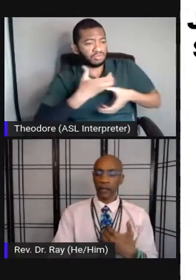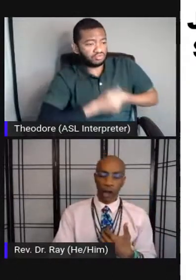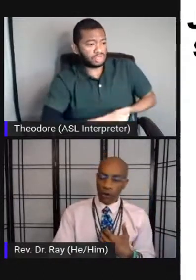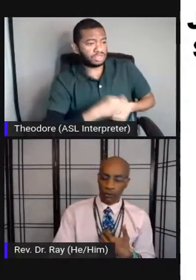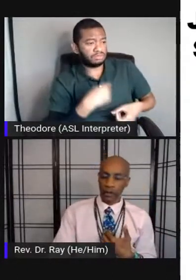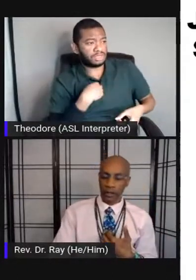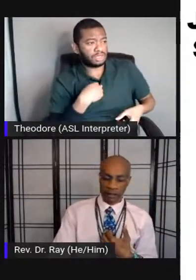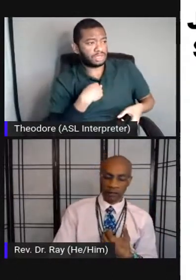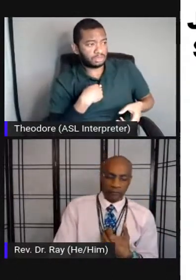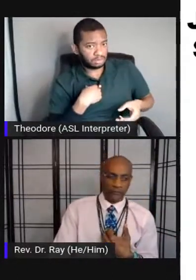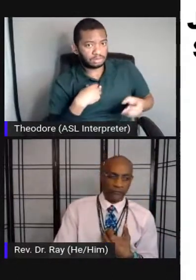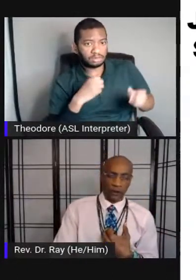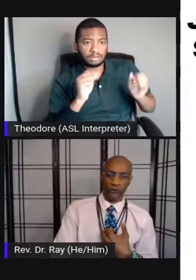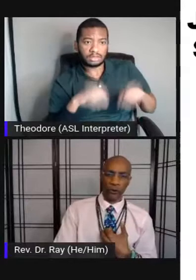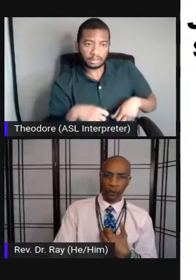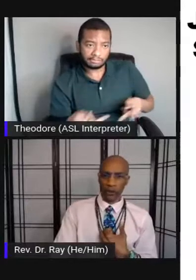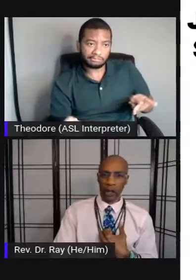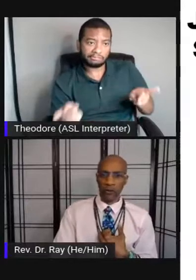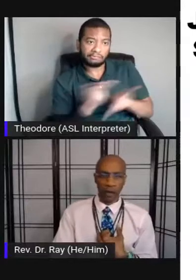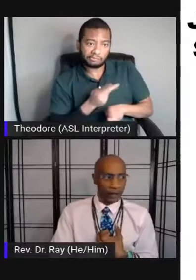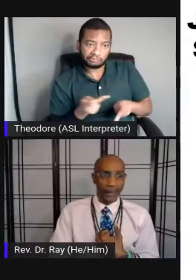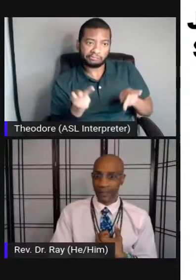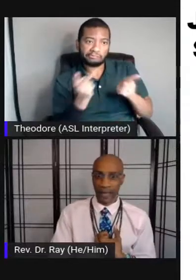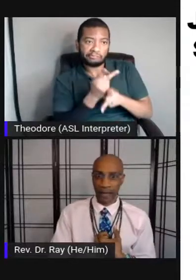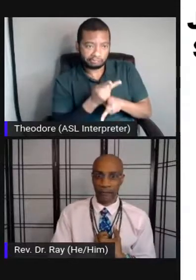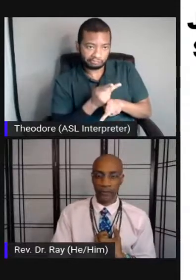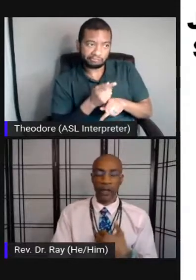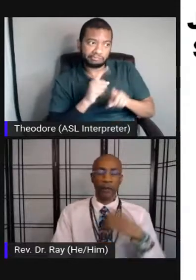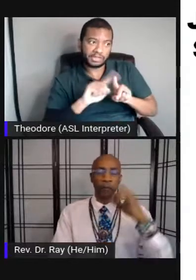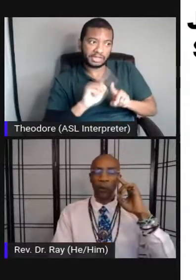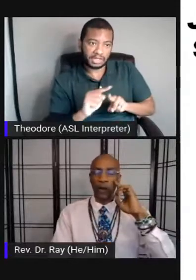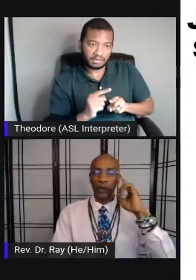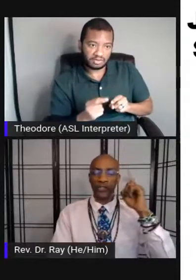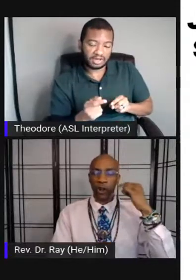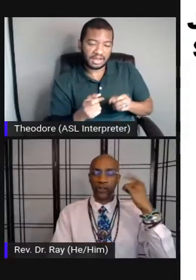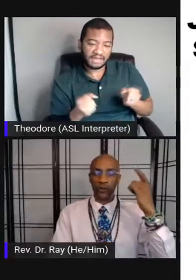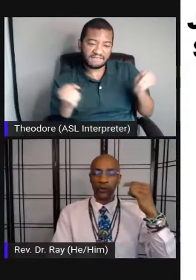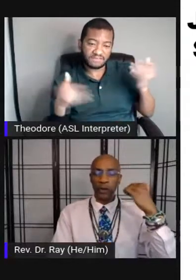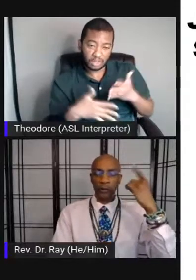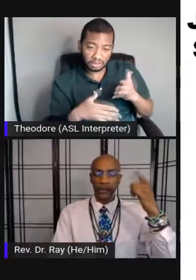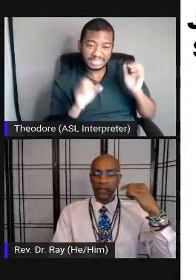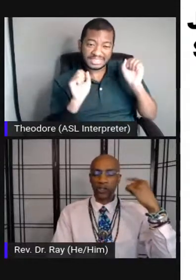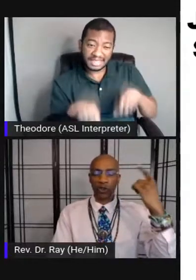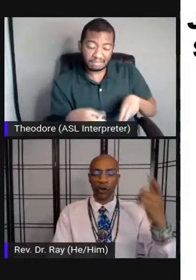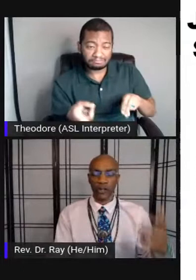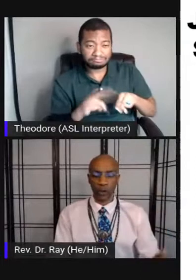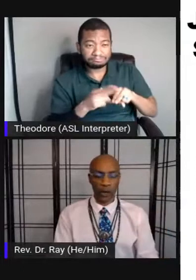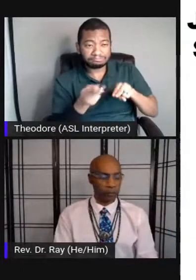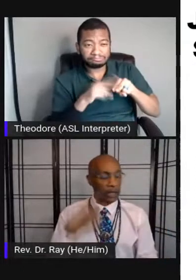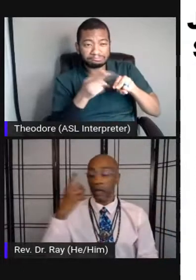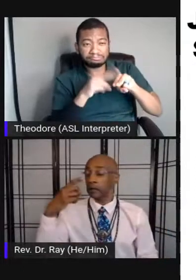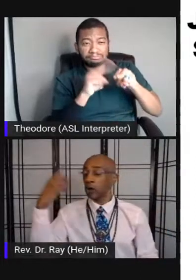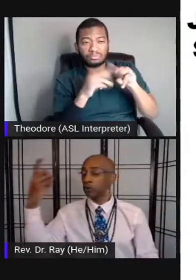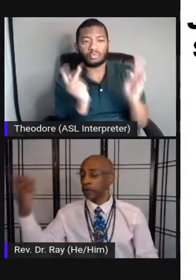Being alone isn't fearful. We're alone a lot of the time. But when we start to put this story to